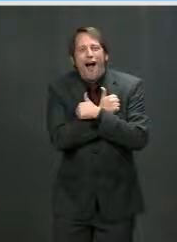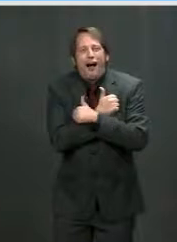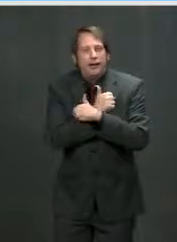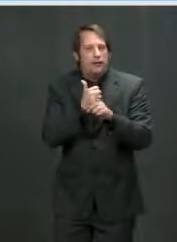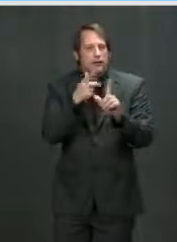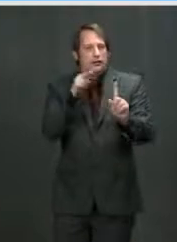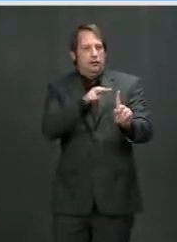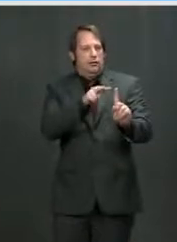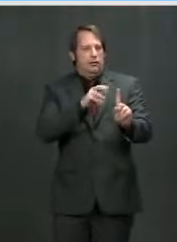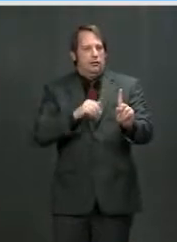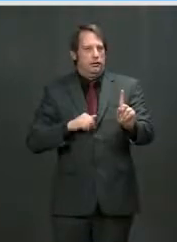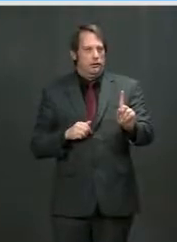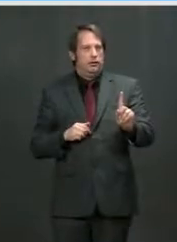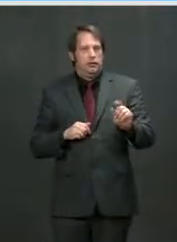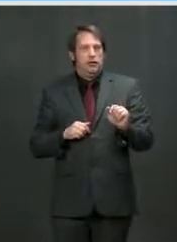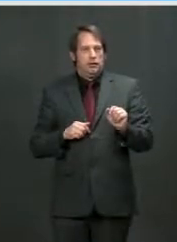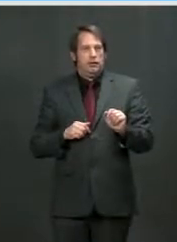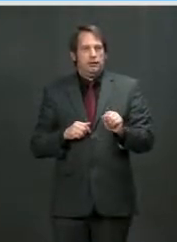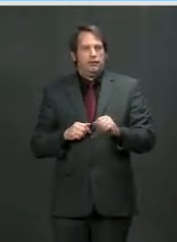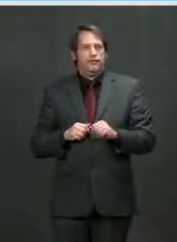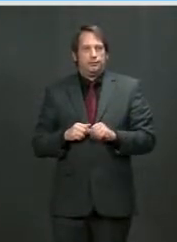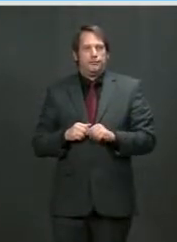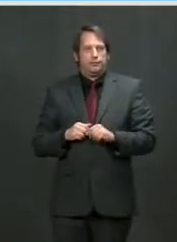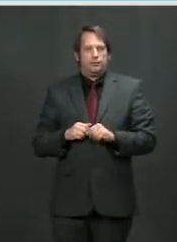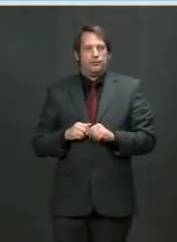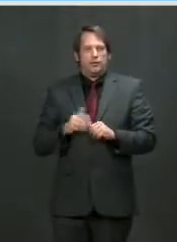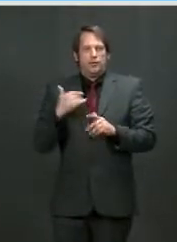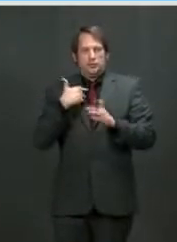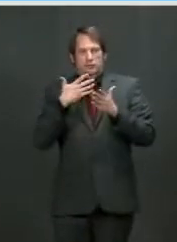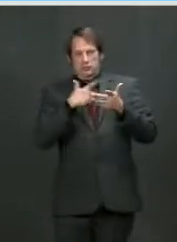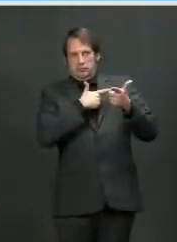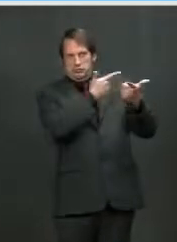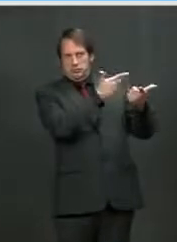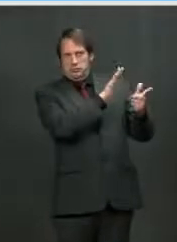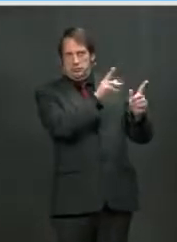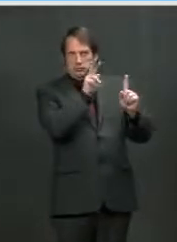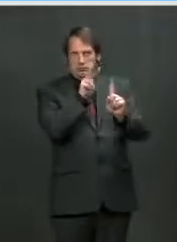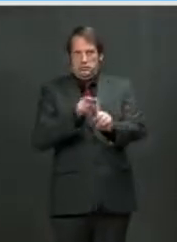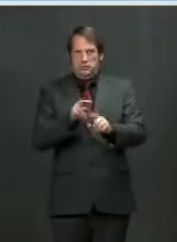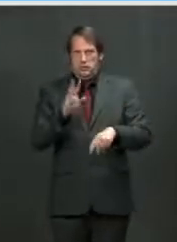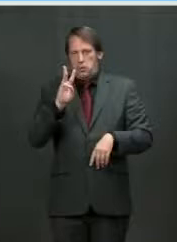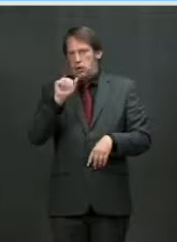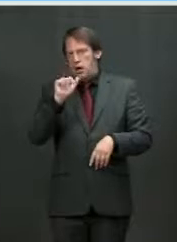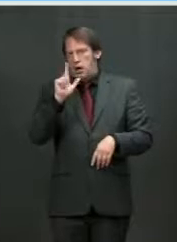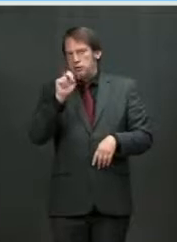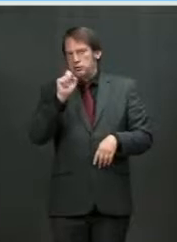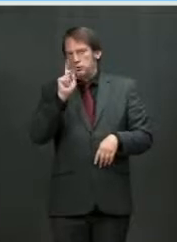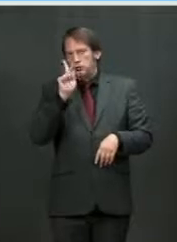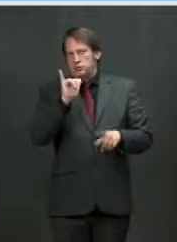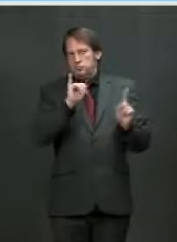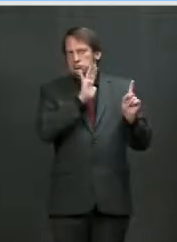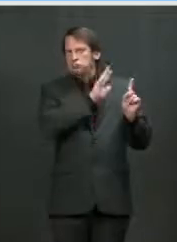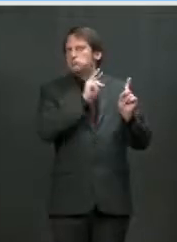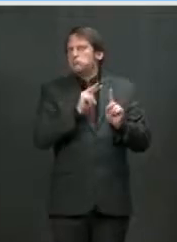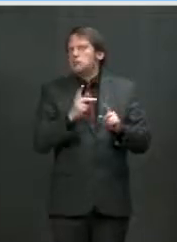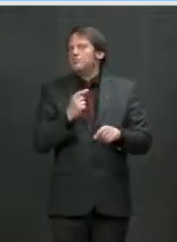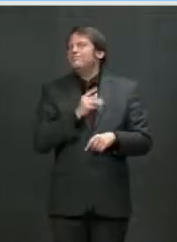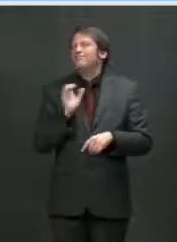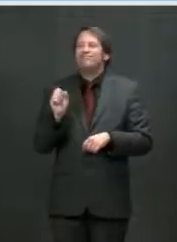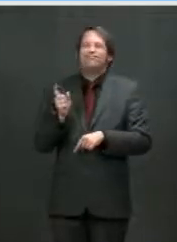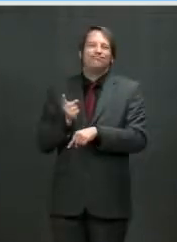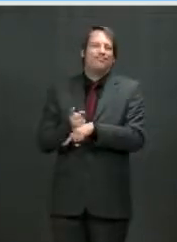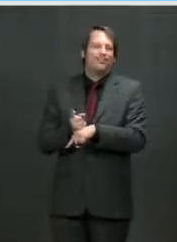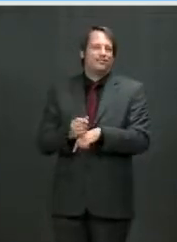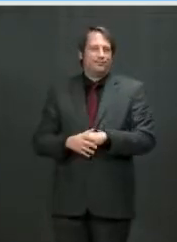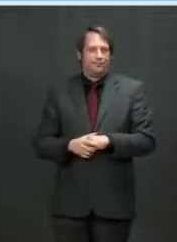what their view of the question. Yeah, I think you're right on, Andy. We are working to vaccinate